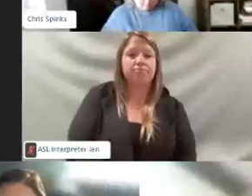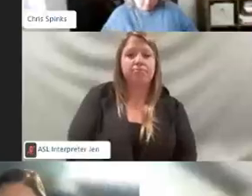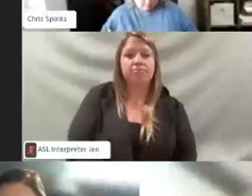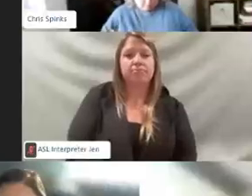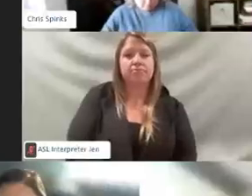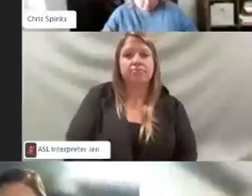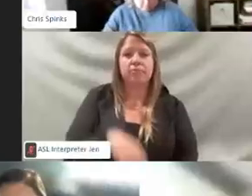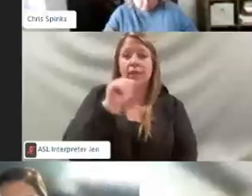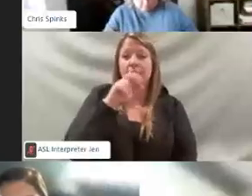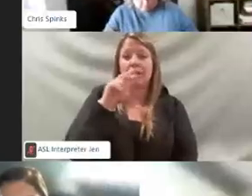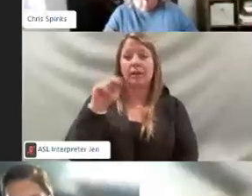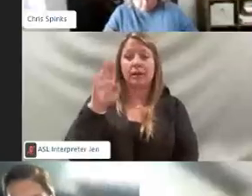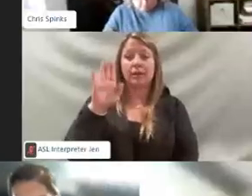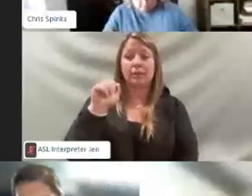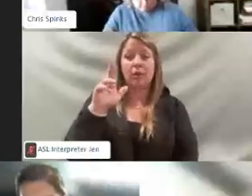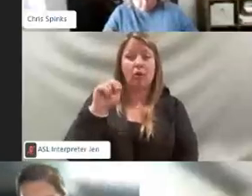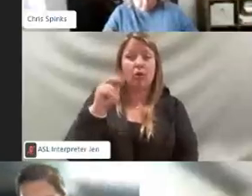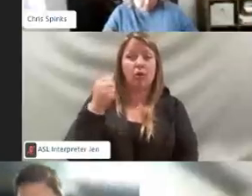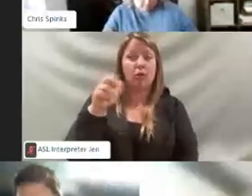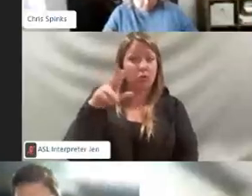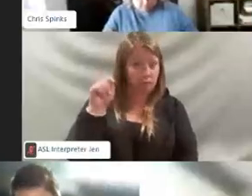is Ann Barnhart been able to get in yet?